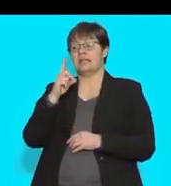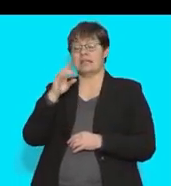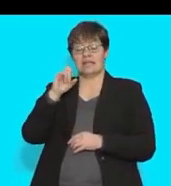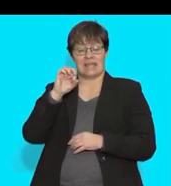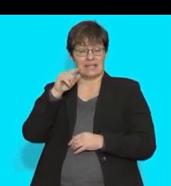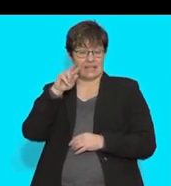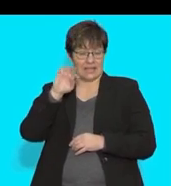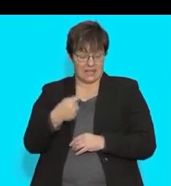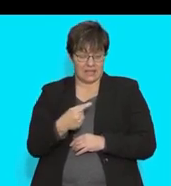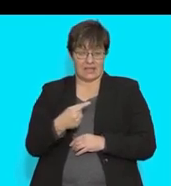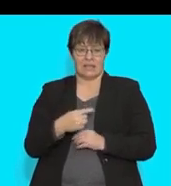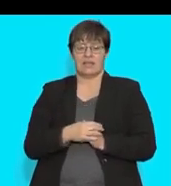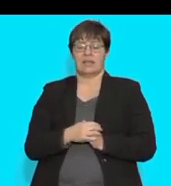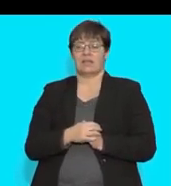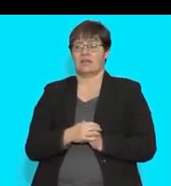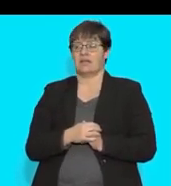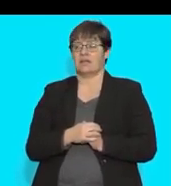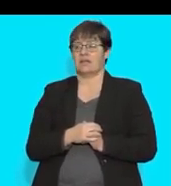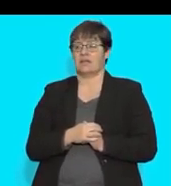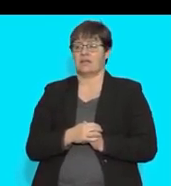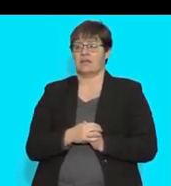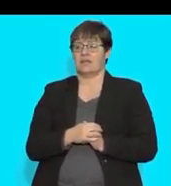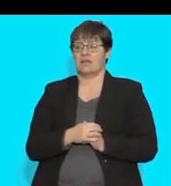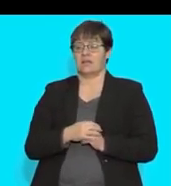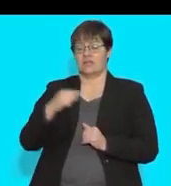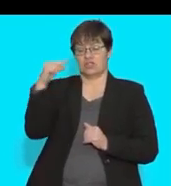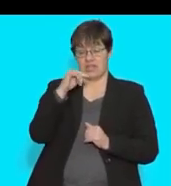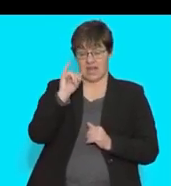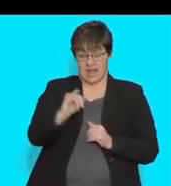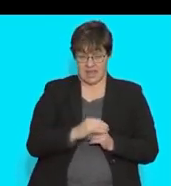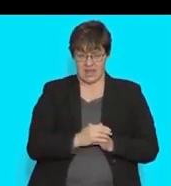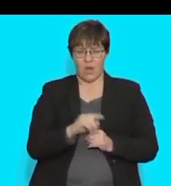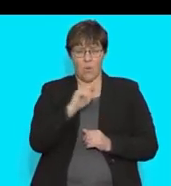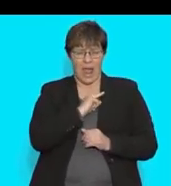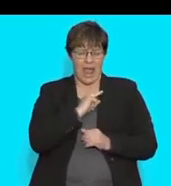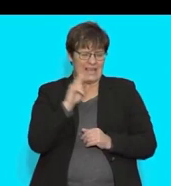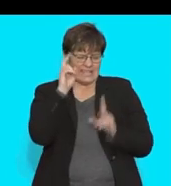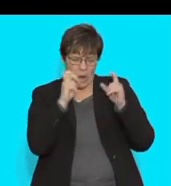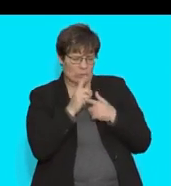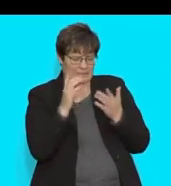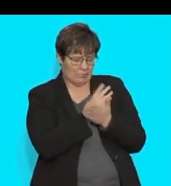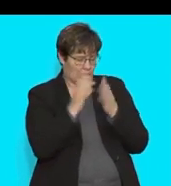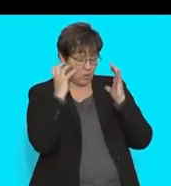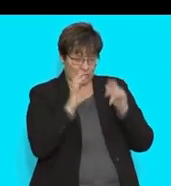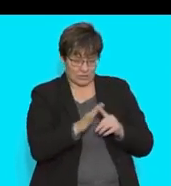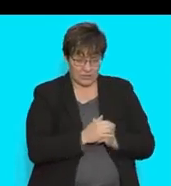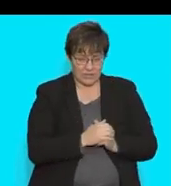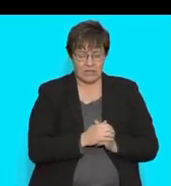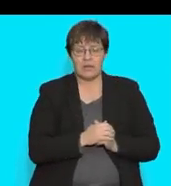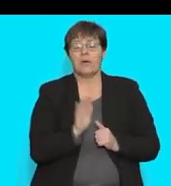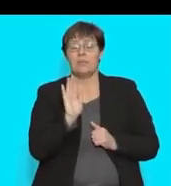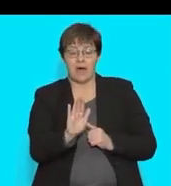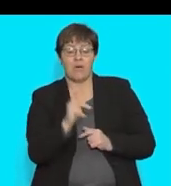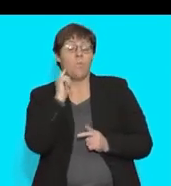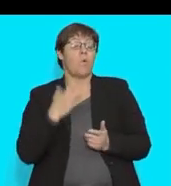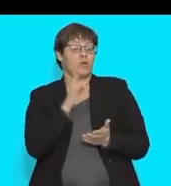Guys, this J and G are really, really confusing because they kind of sound the same at times.